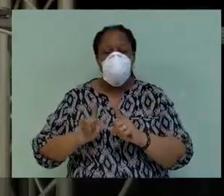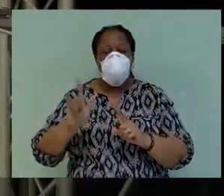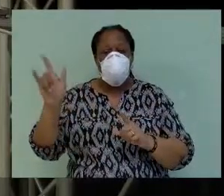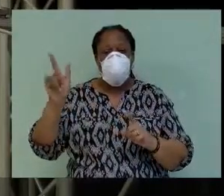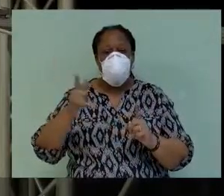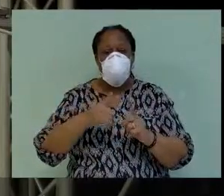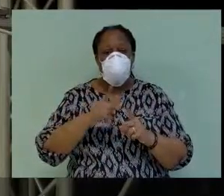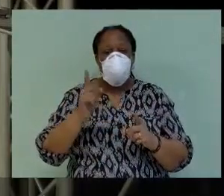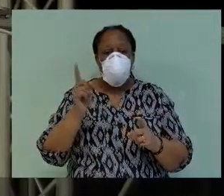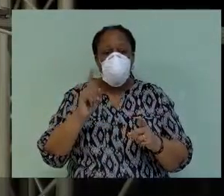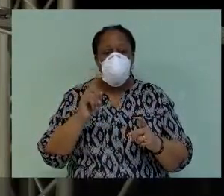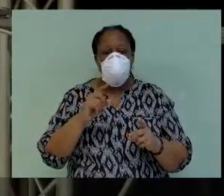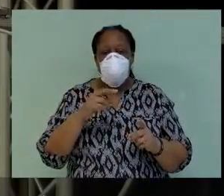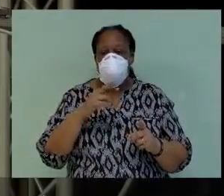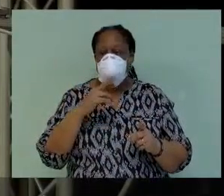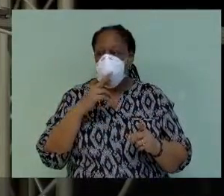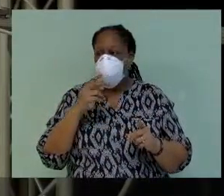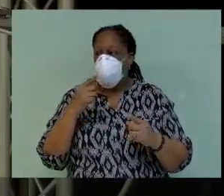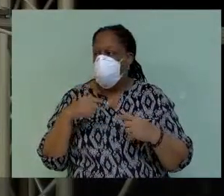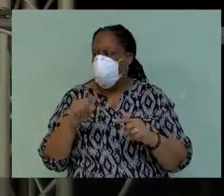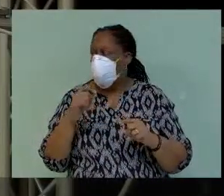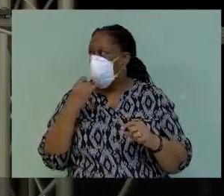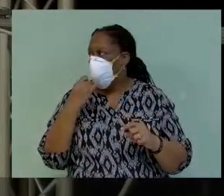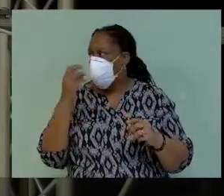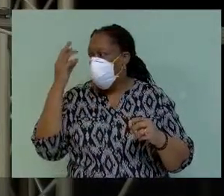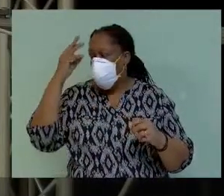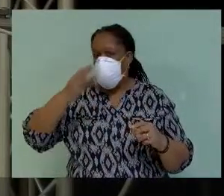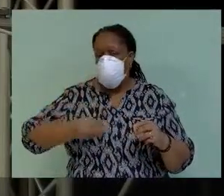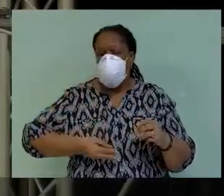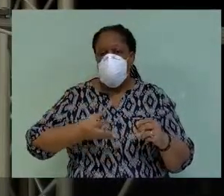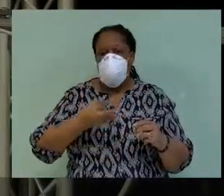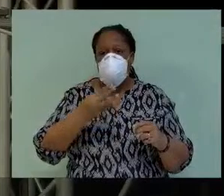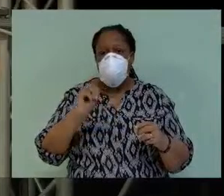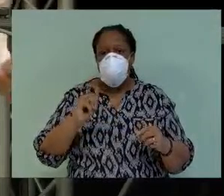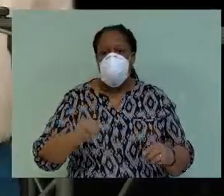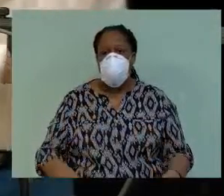country they are going to is welcoming them and accepting them?